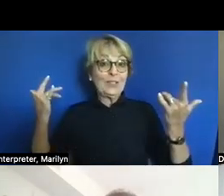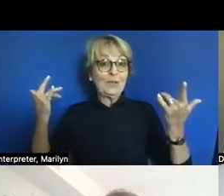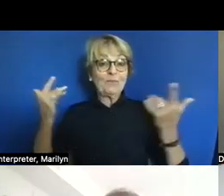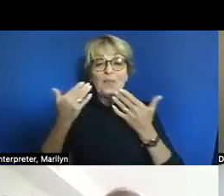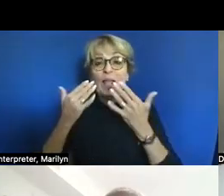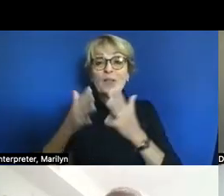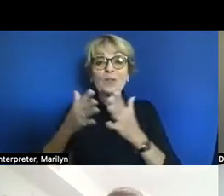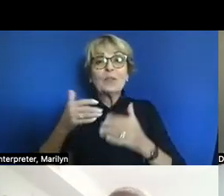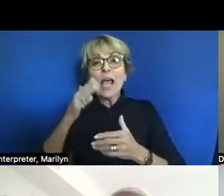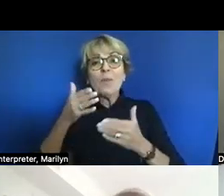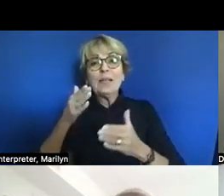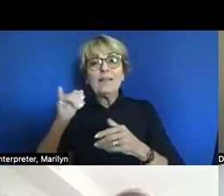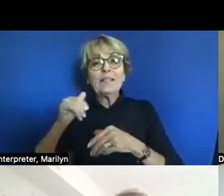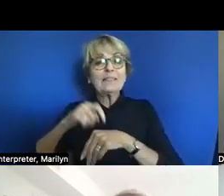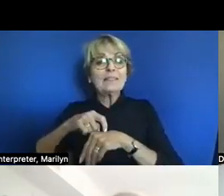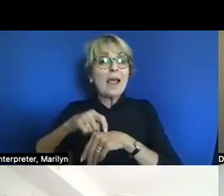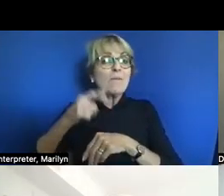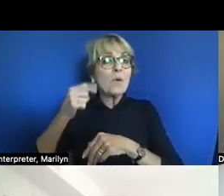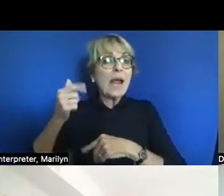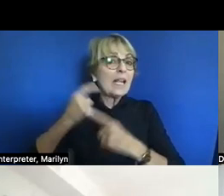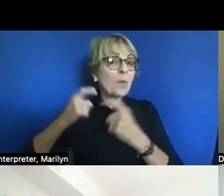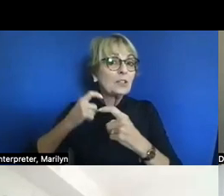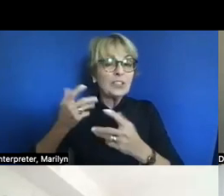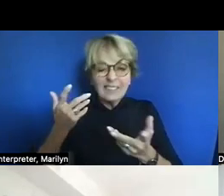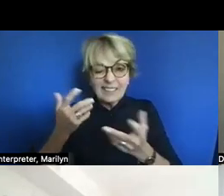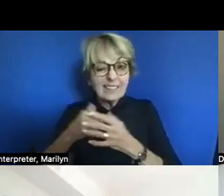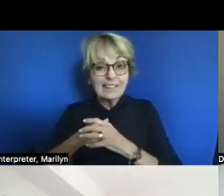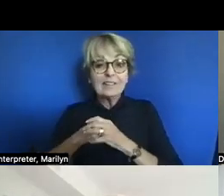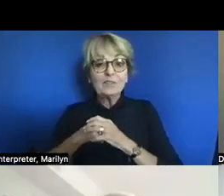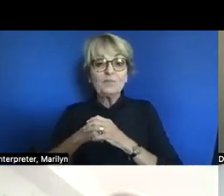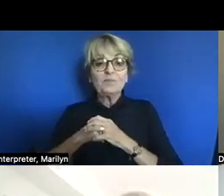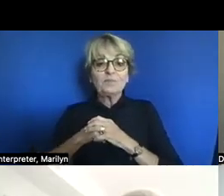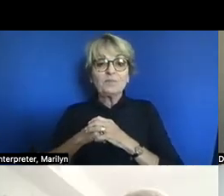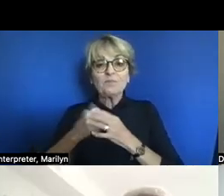open for a little bit for any questions anyone may have.